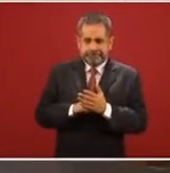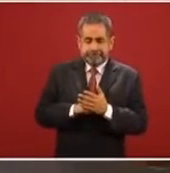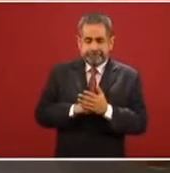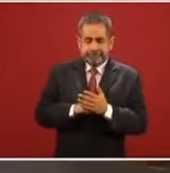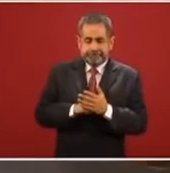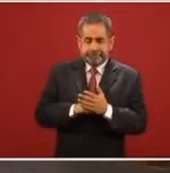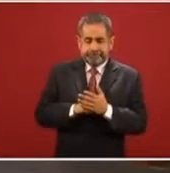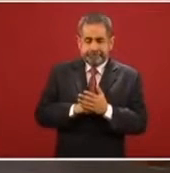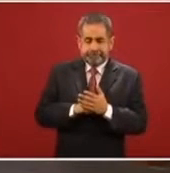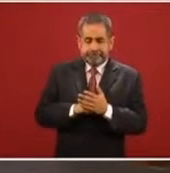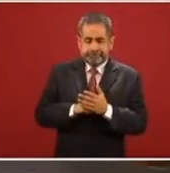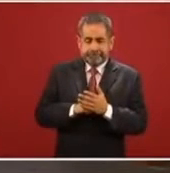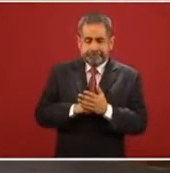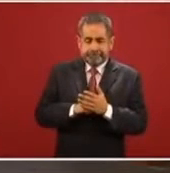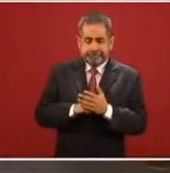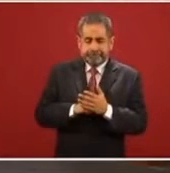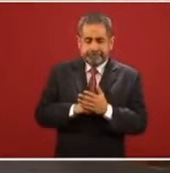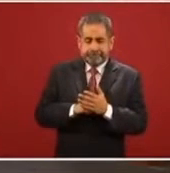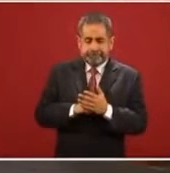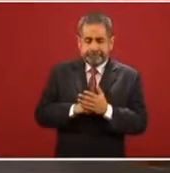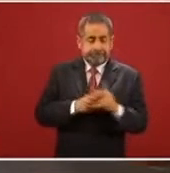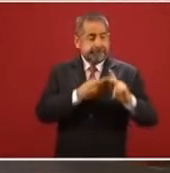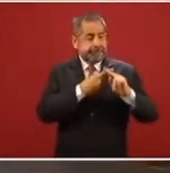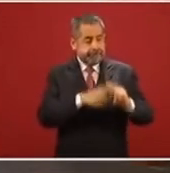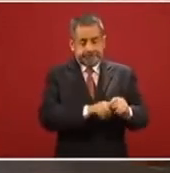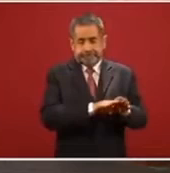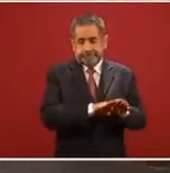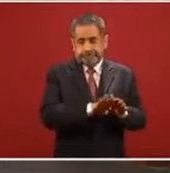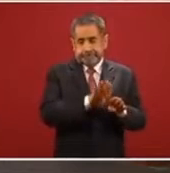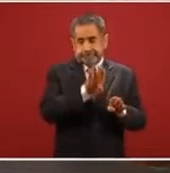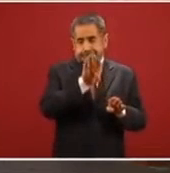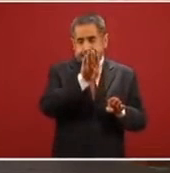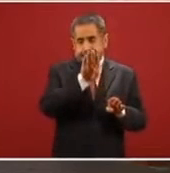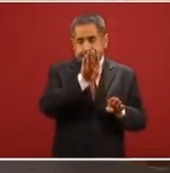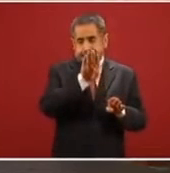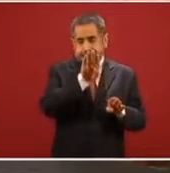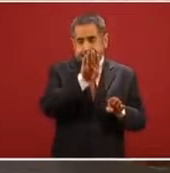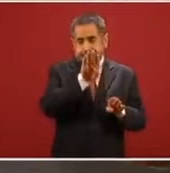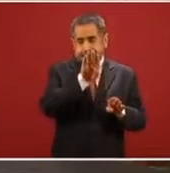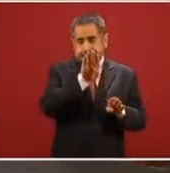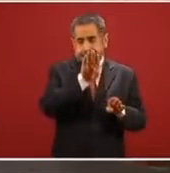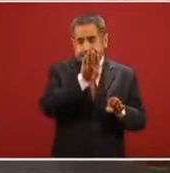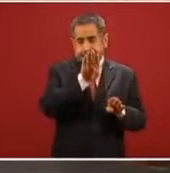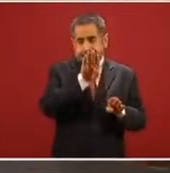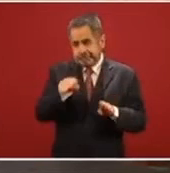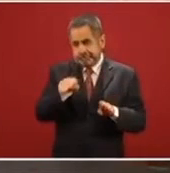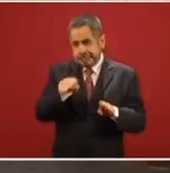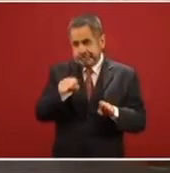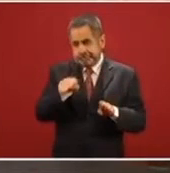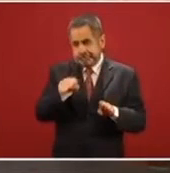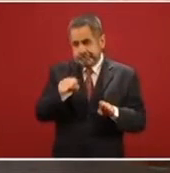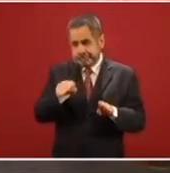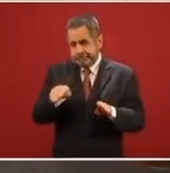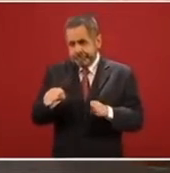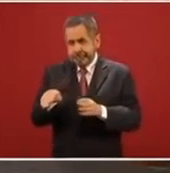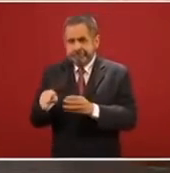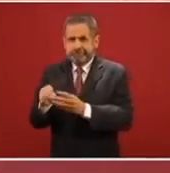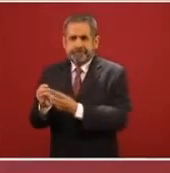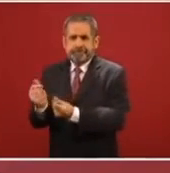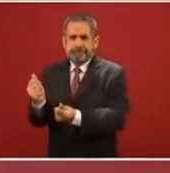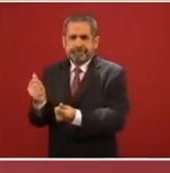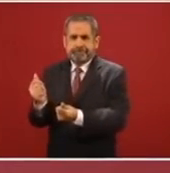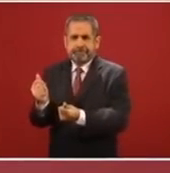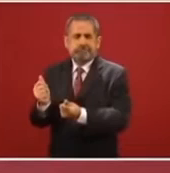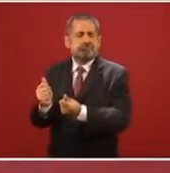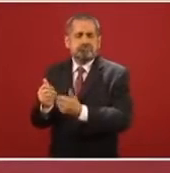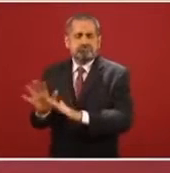inicial during this whole initial peak o proceso inicial. or initial process. Entonces, este sería el